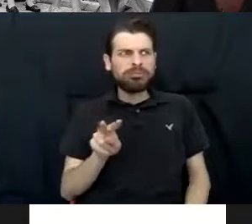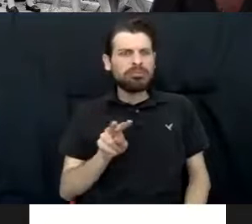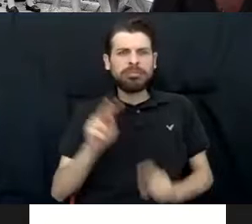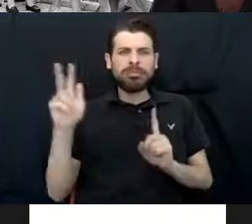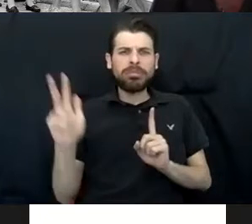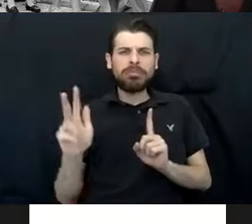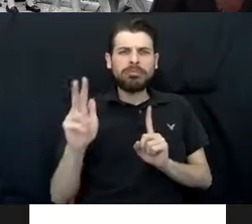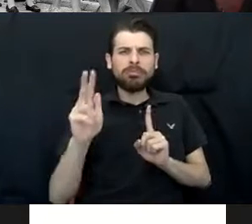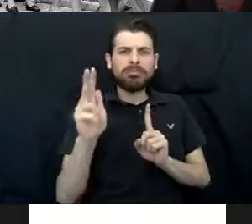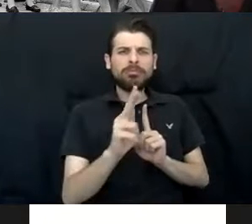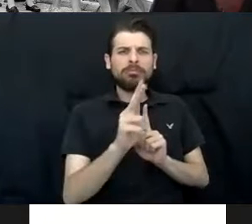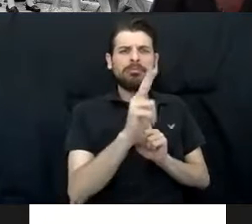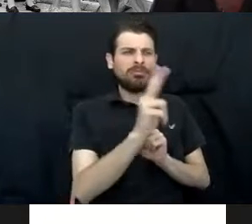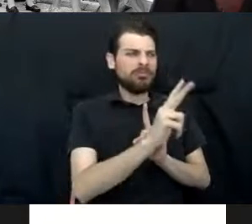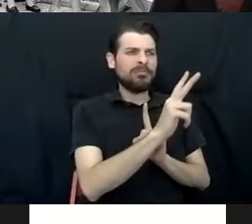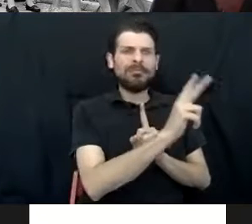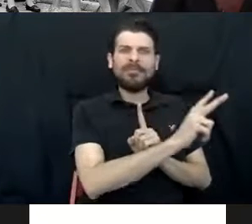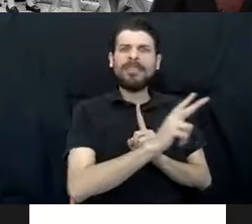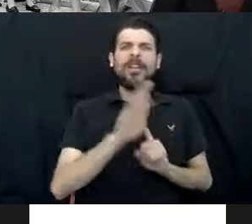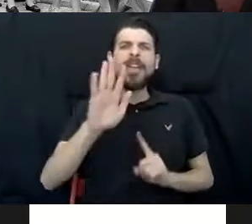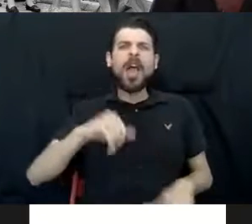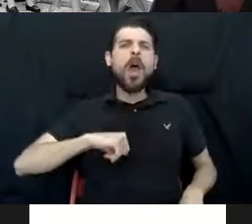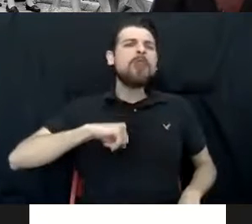that led to the golden gate of heaven,